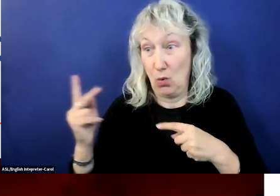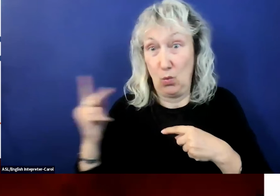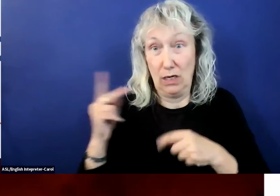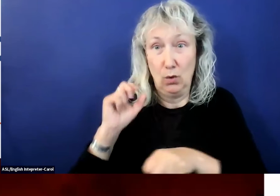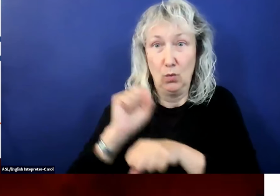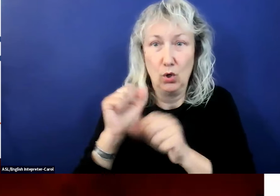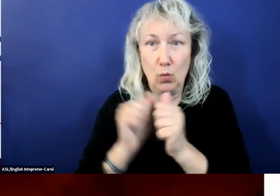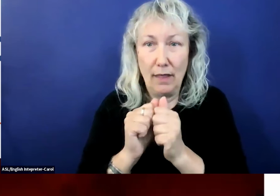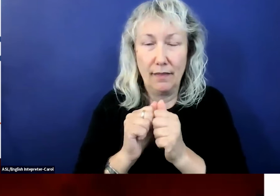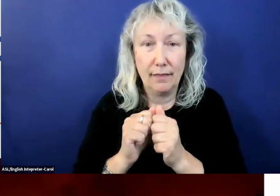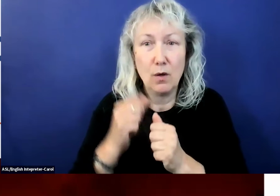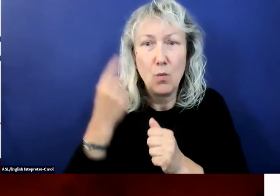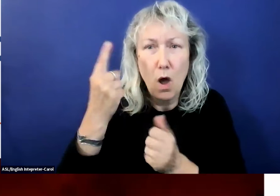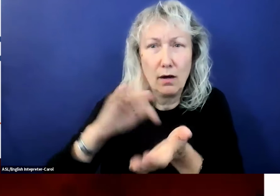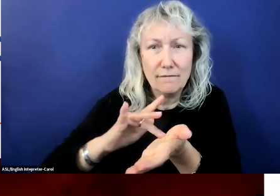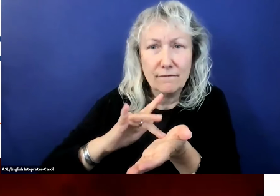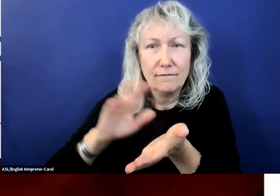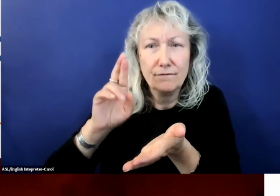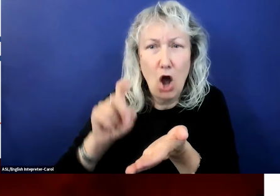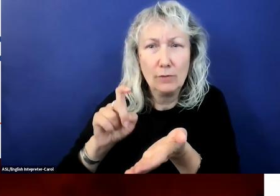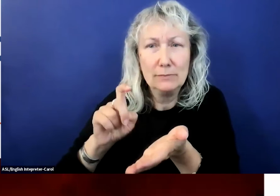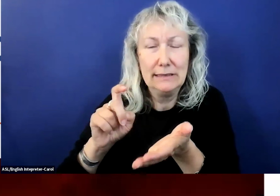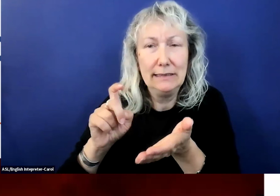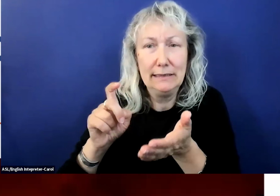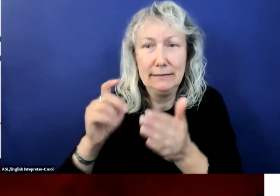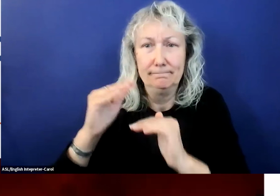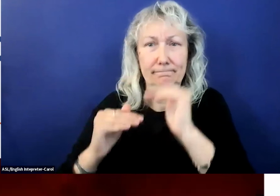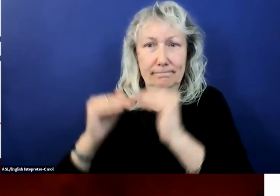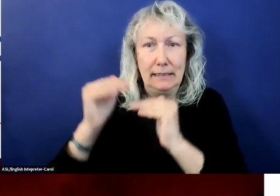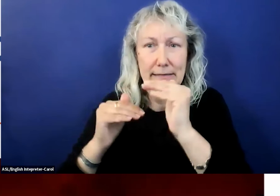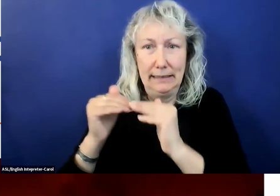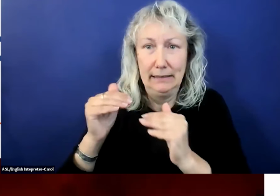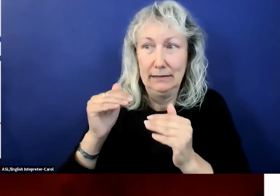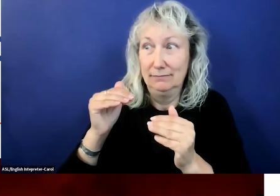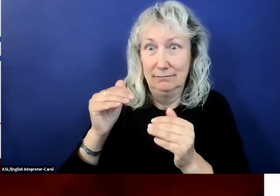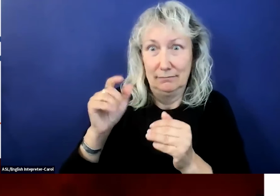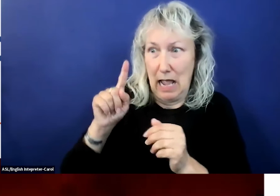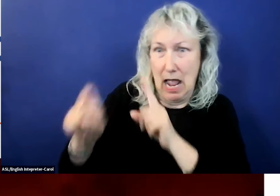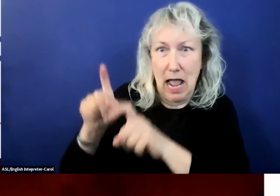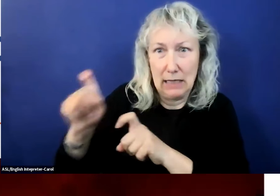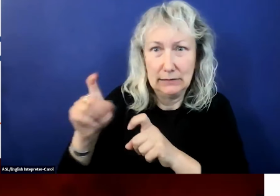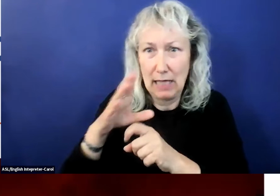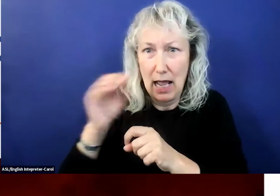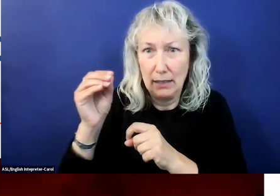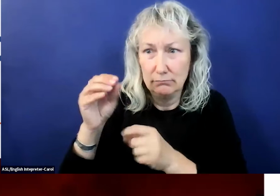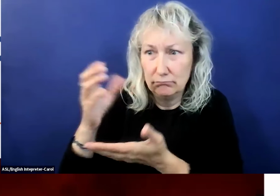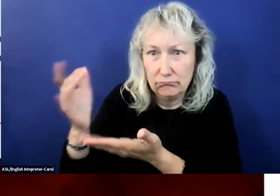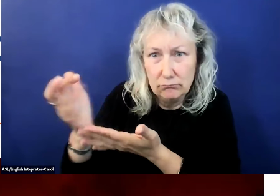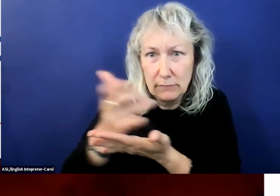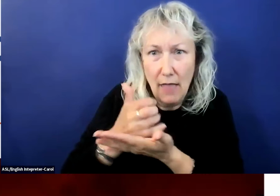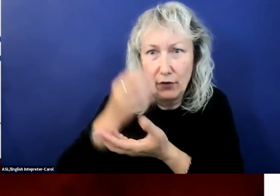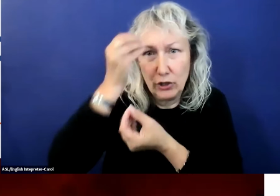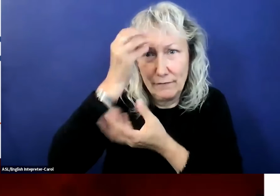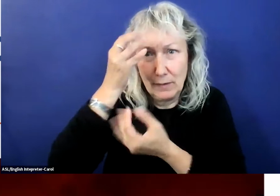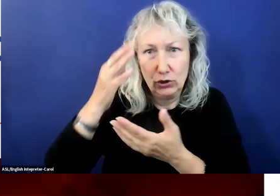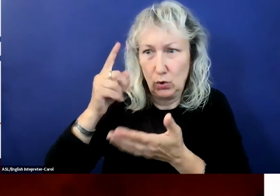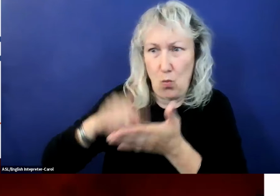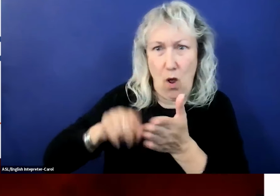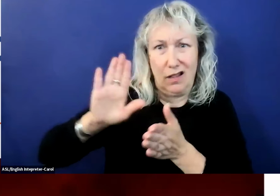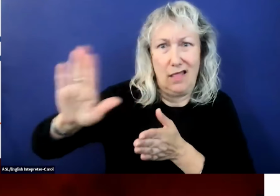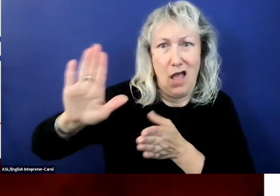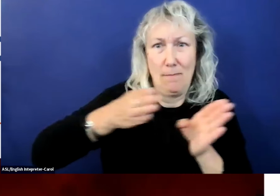to better understand how they plan for potential large-scale disasters. And the good news